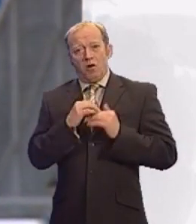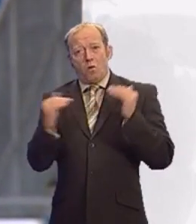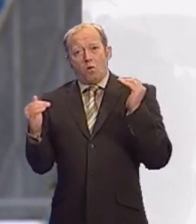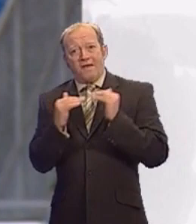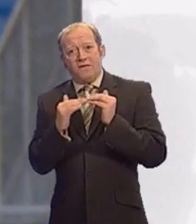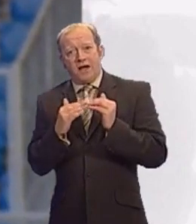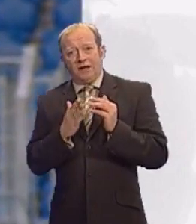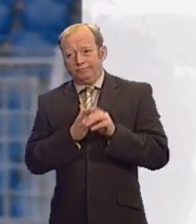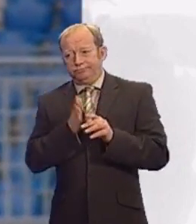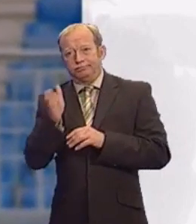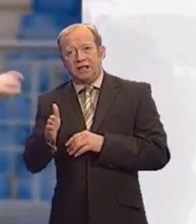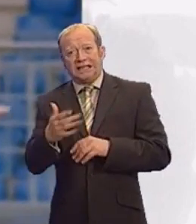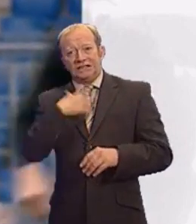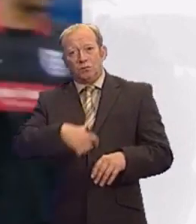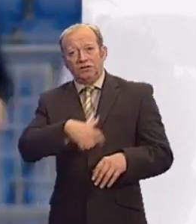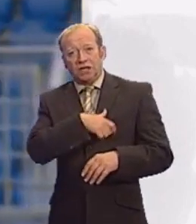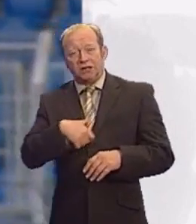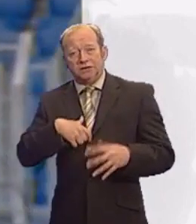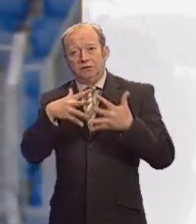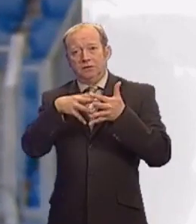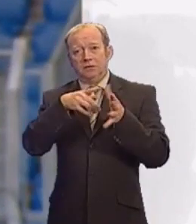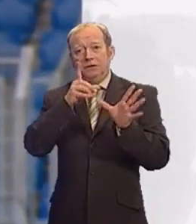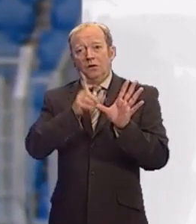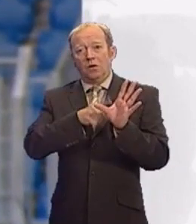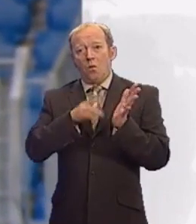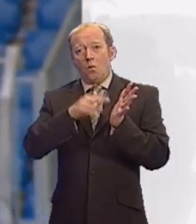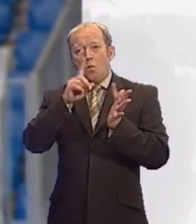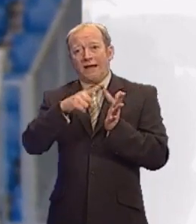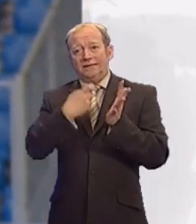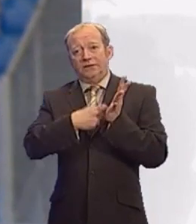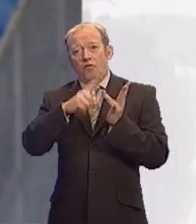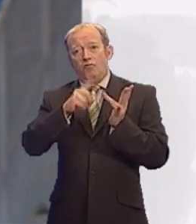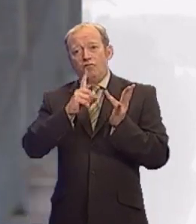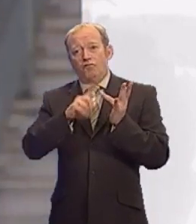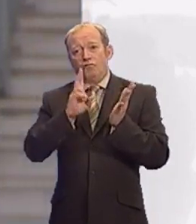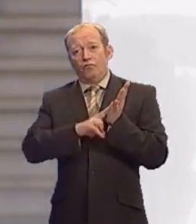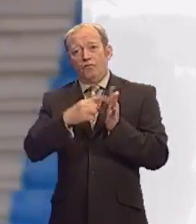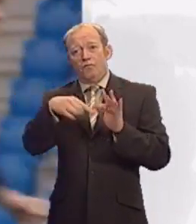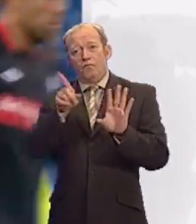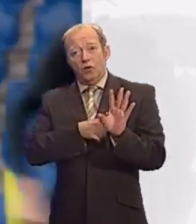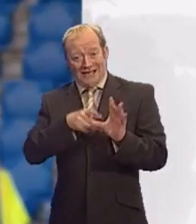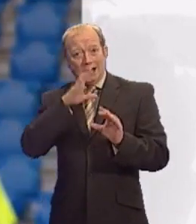in Switzerland, and Wayne Rooney is ready to play.